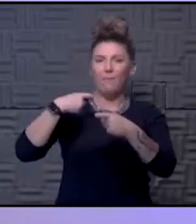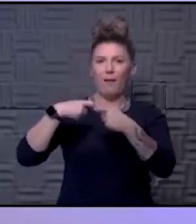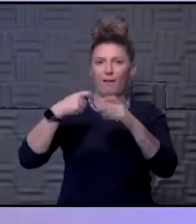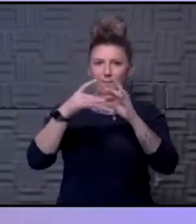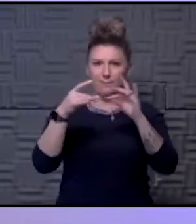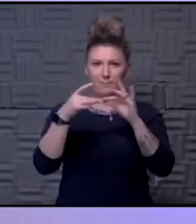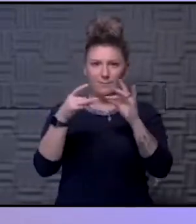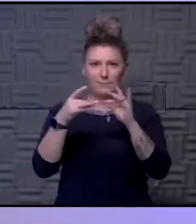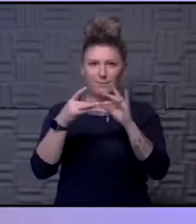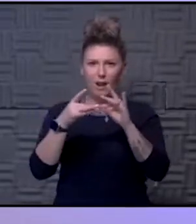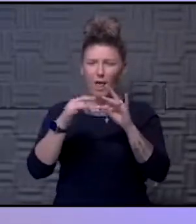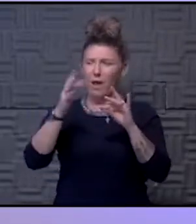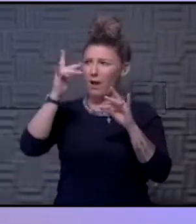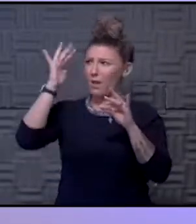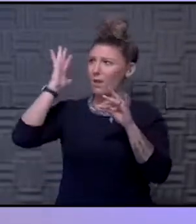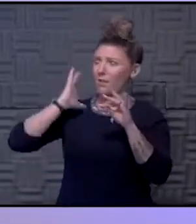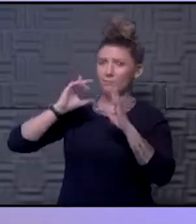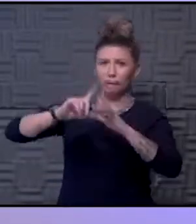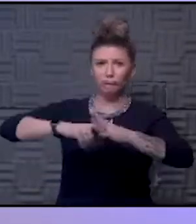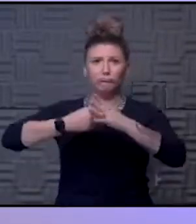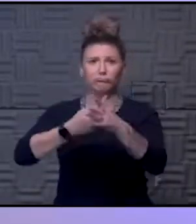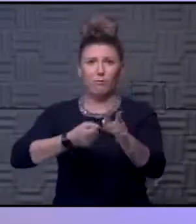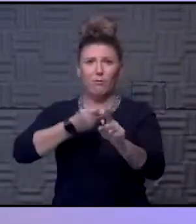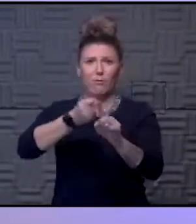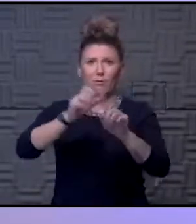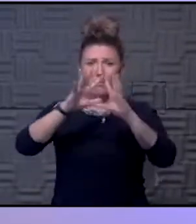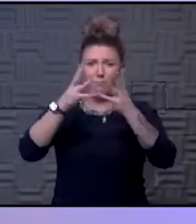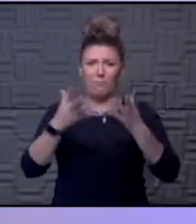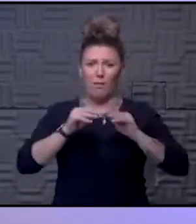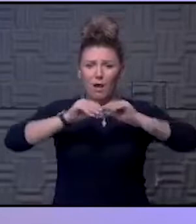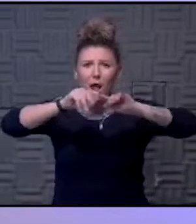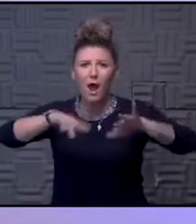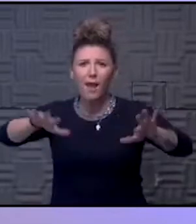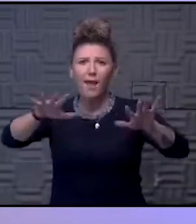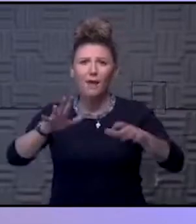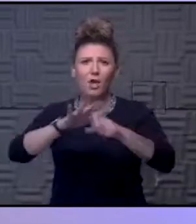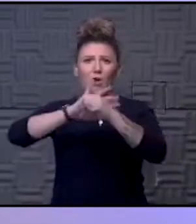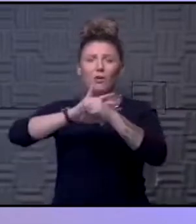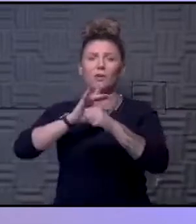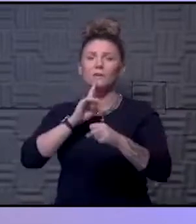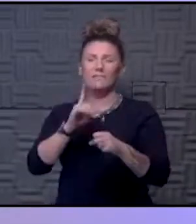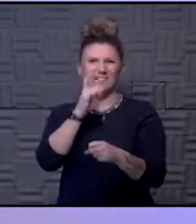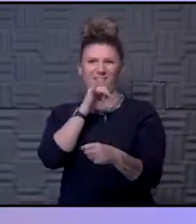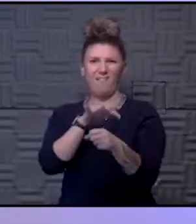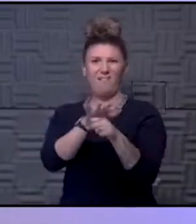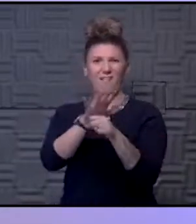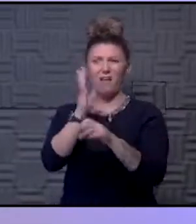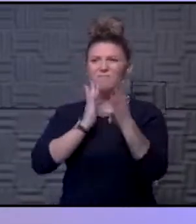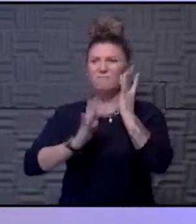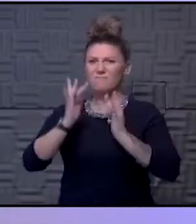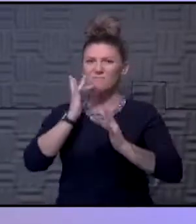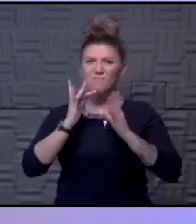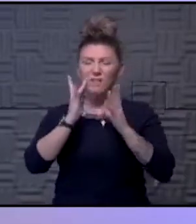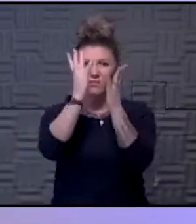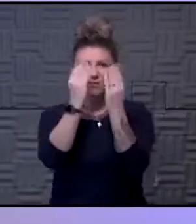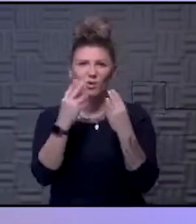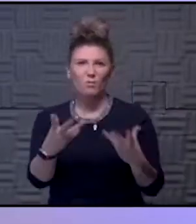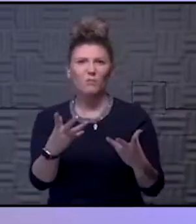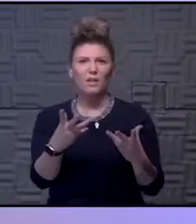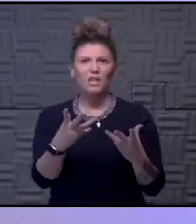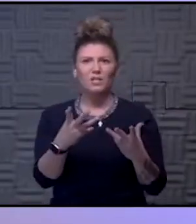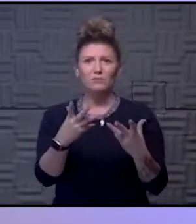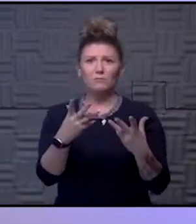the beginning of the pandemic, in particular, there was a lack of information, of current information in